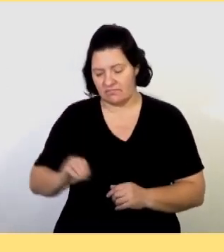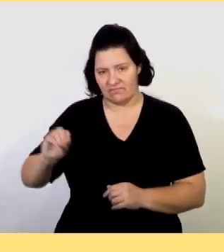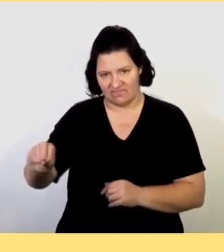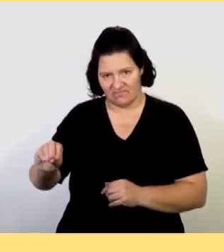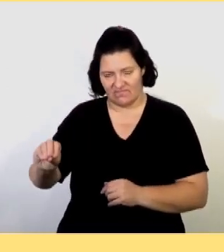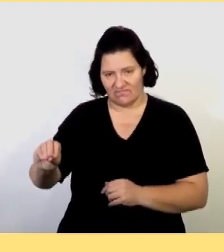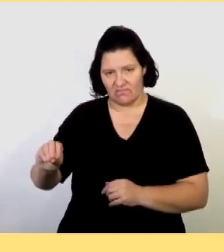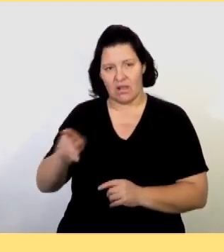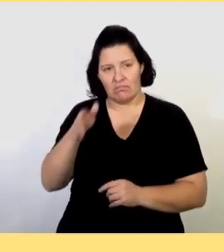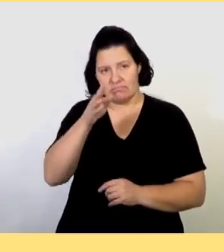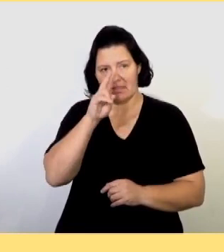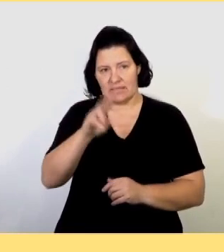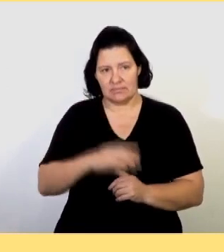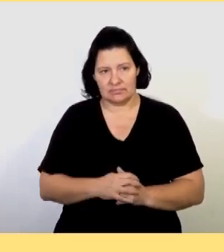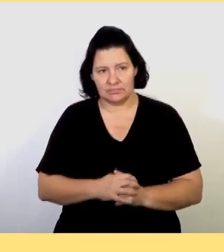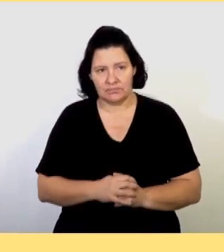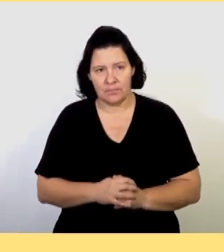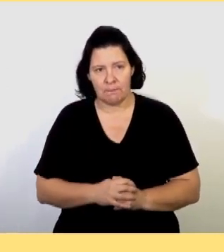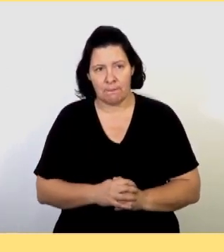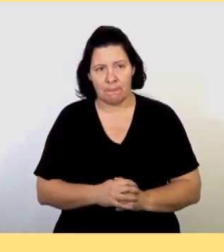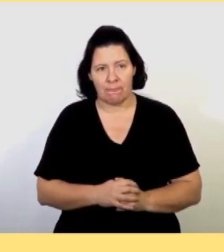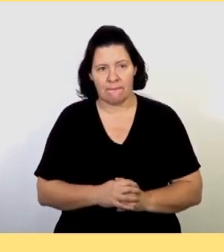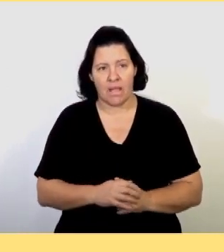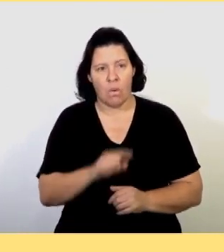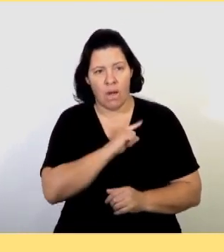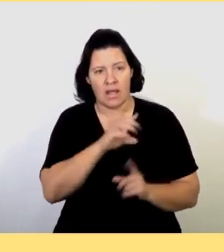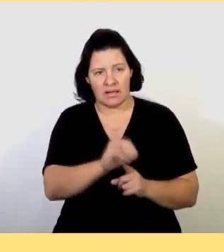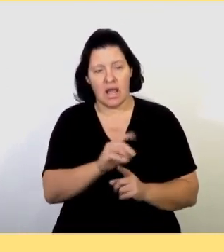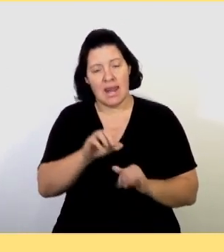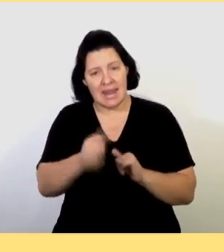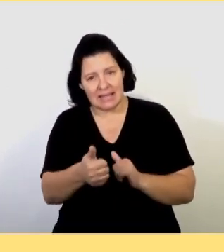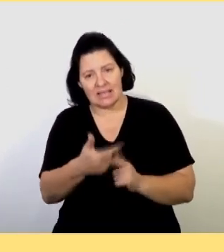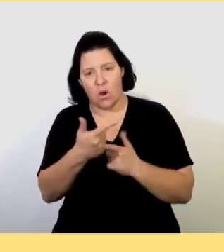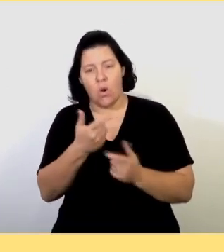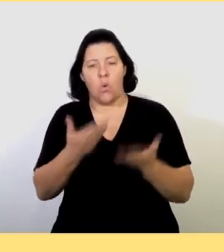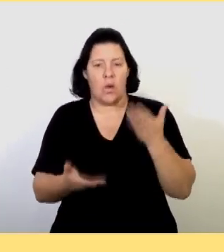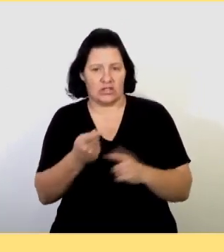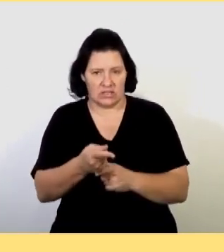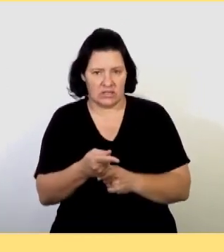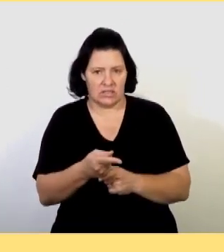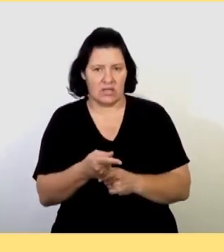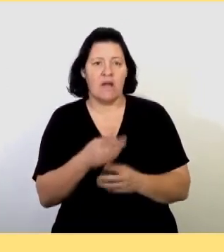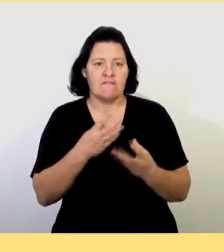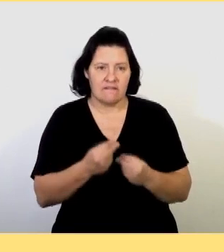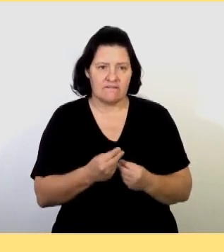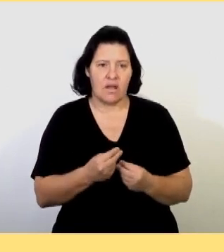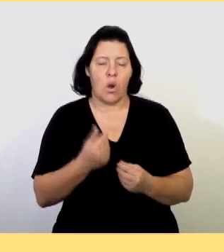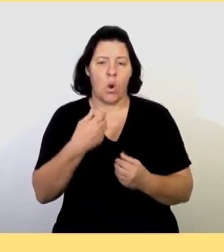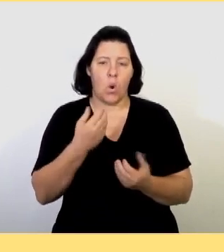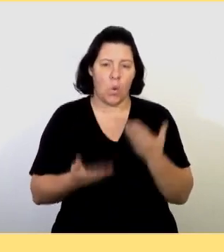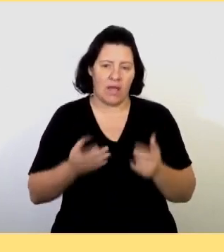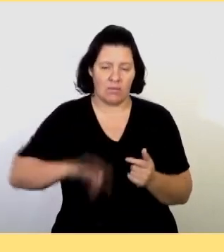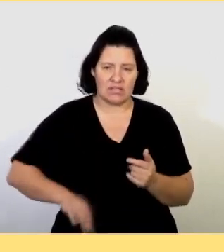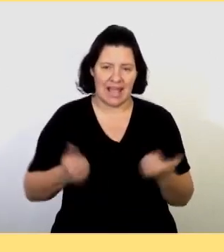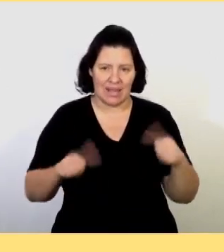your consumables over here. And then the next one becomes your wages, which is coming to your wages